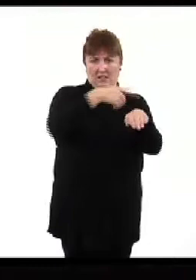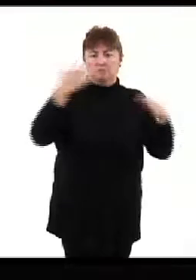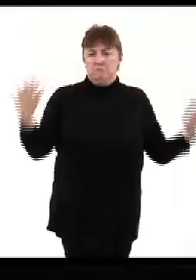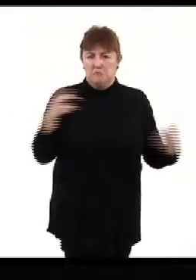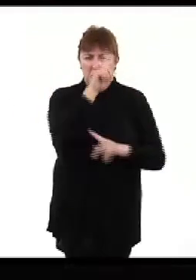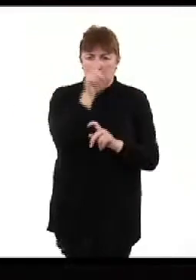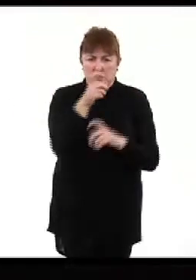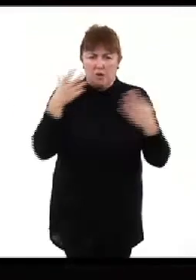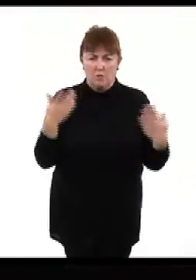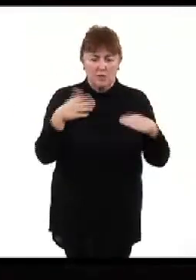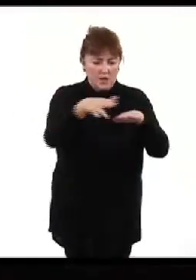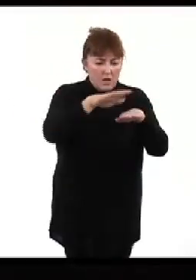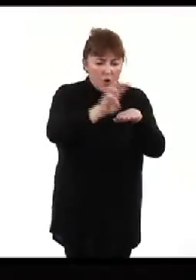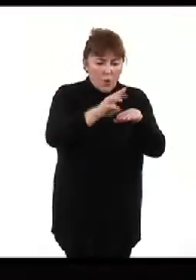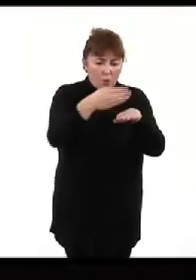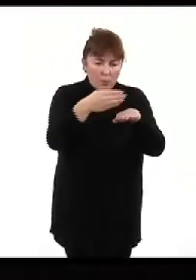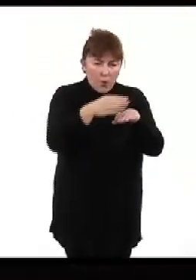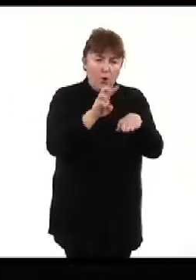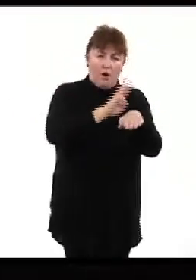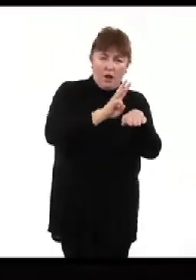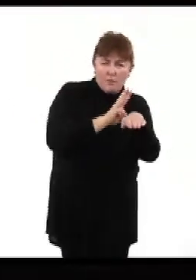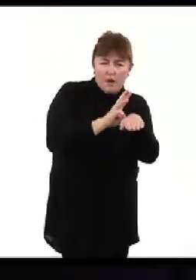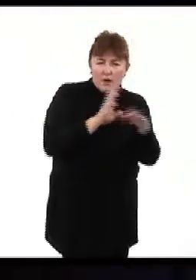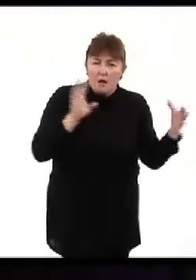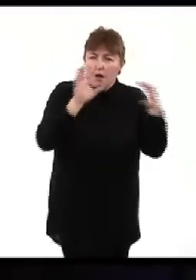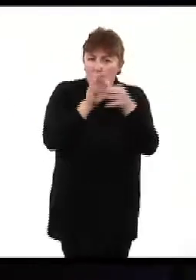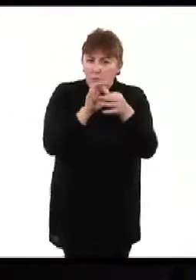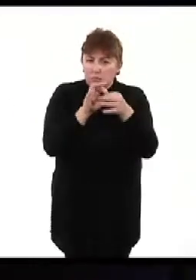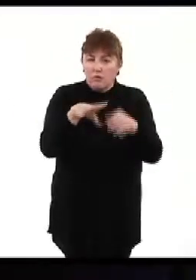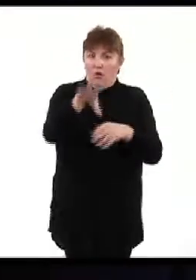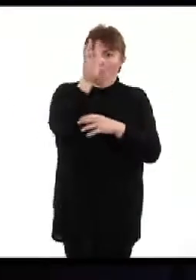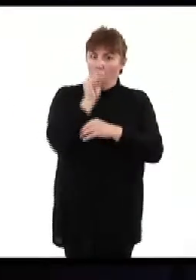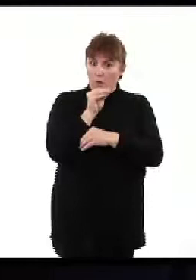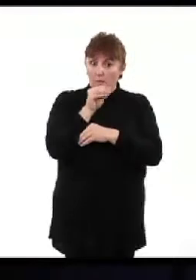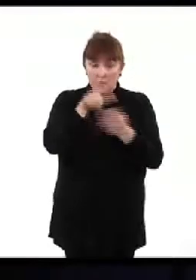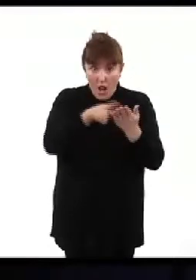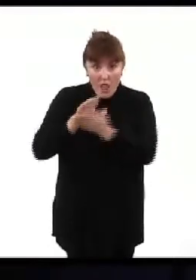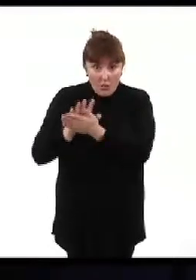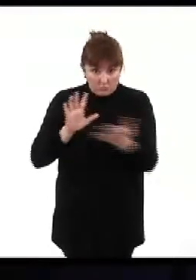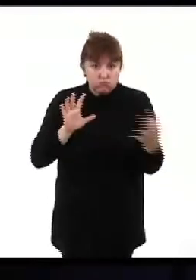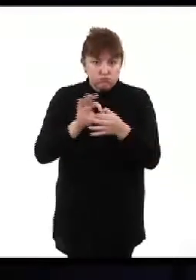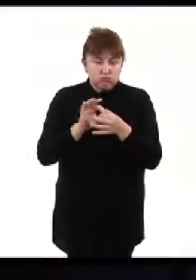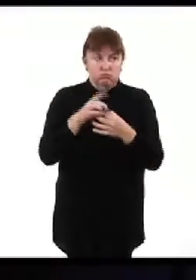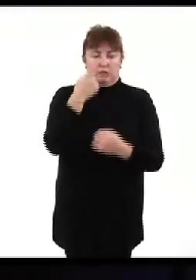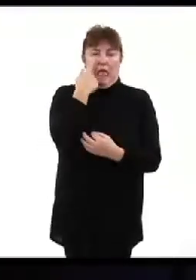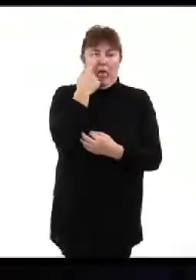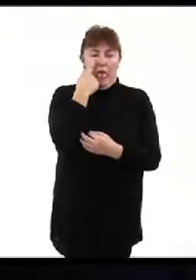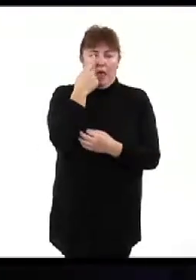Okay, so let's start with looking at language output, so sign versus word